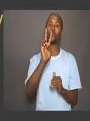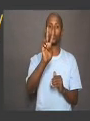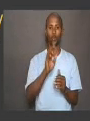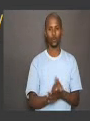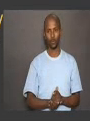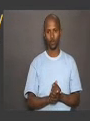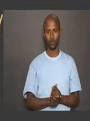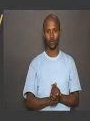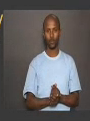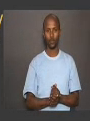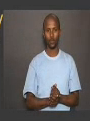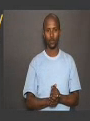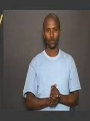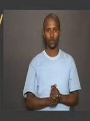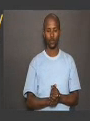2.